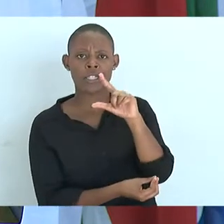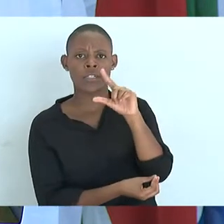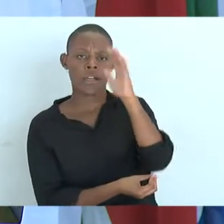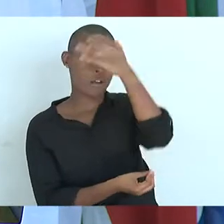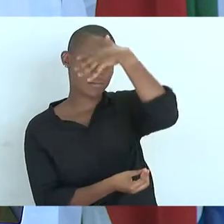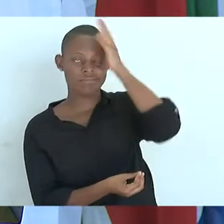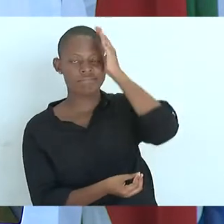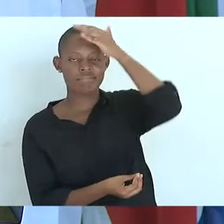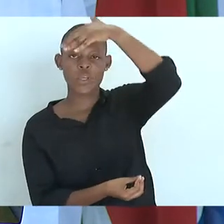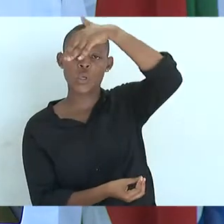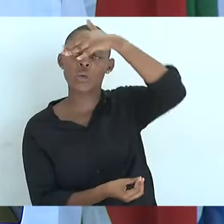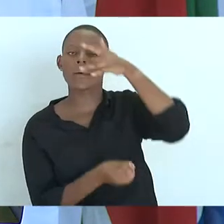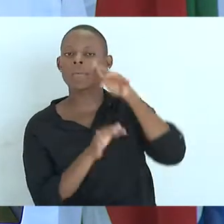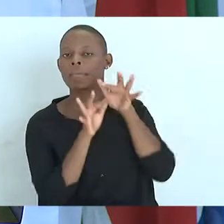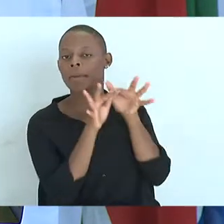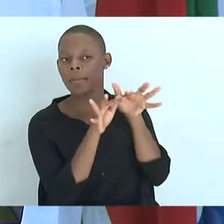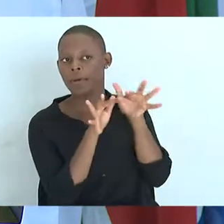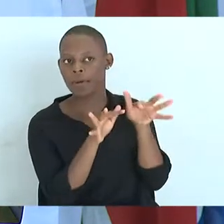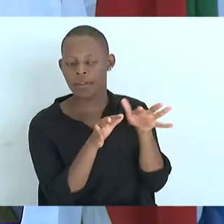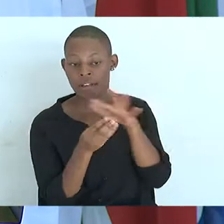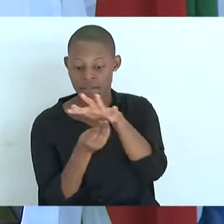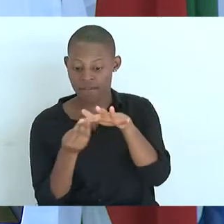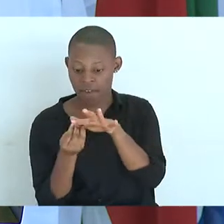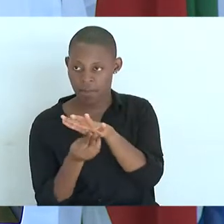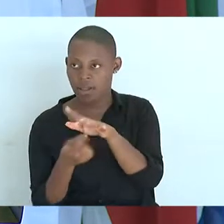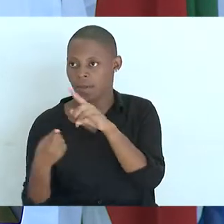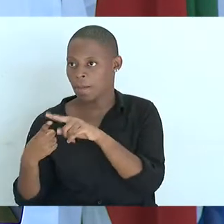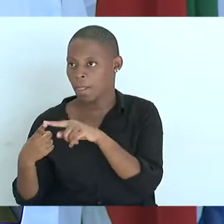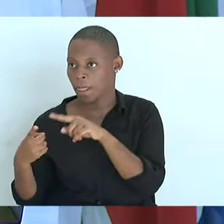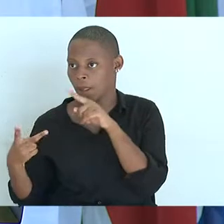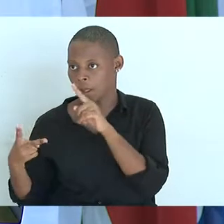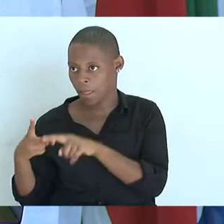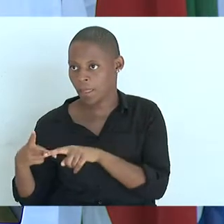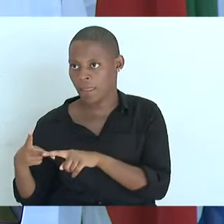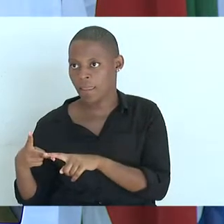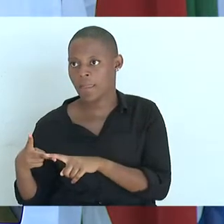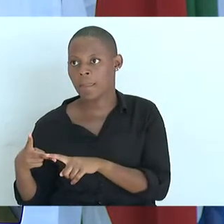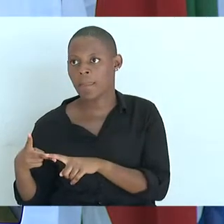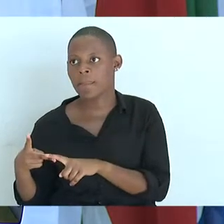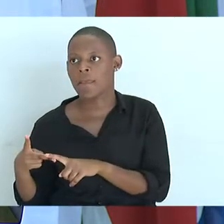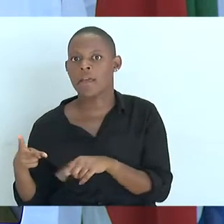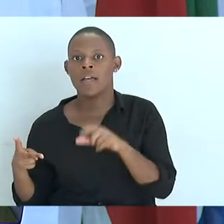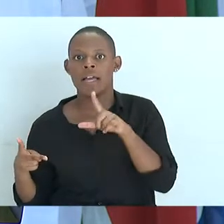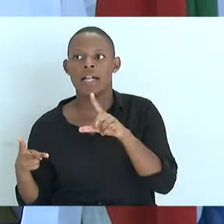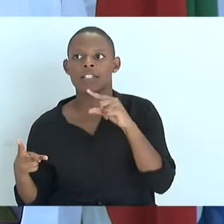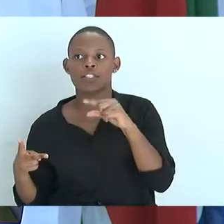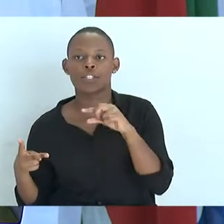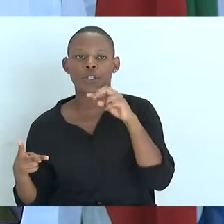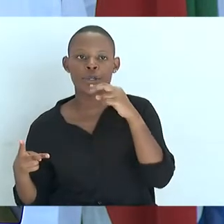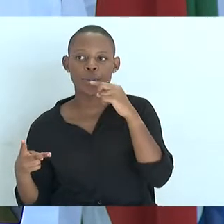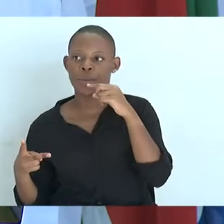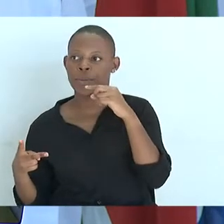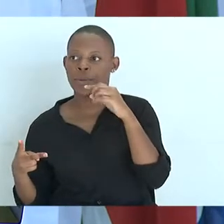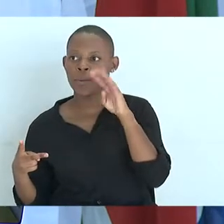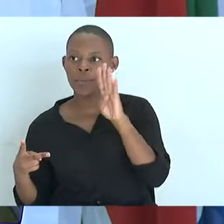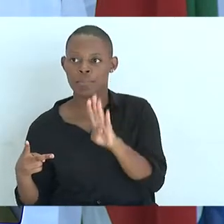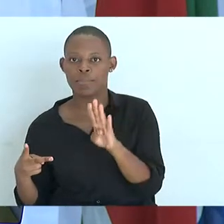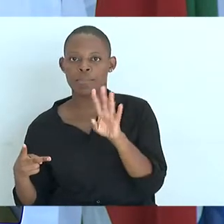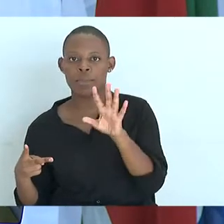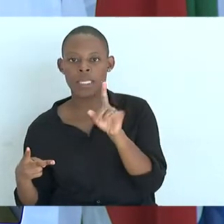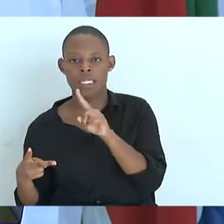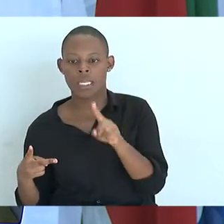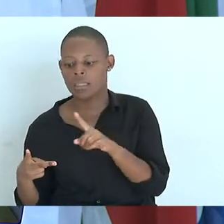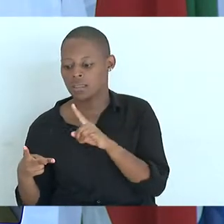LGBTIQ, the family of people living with HIV. So those are